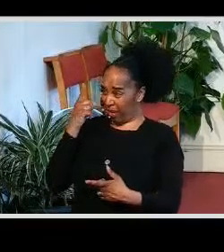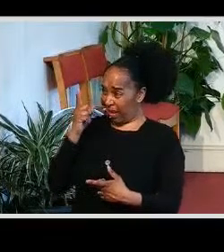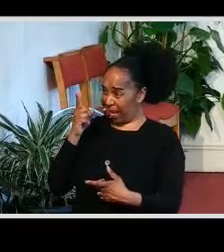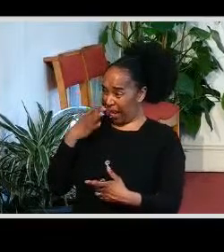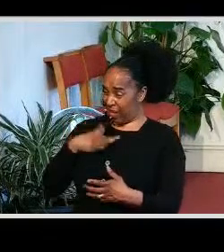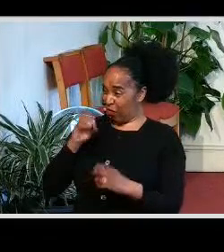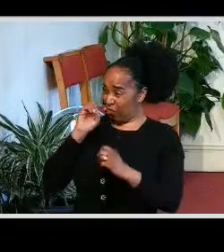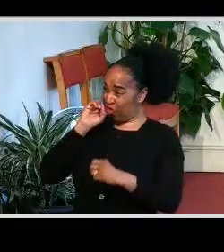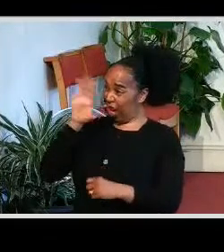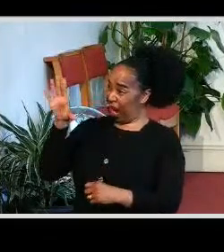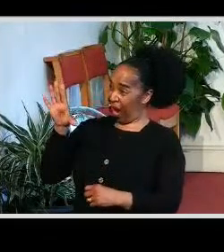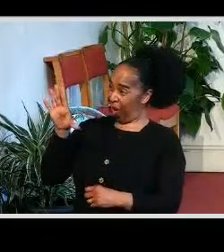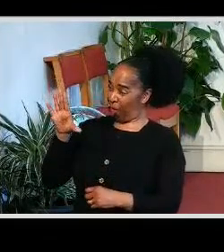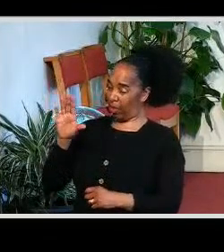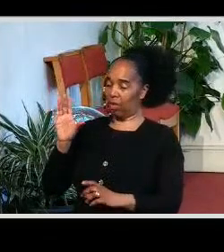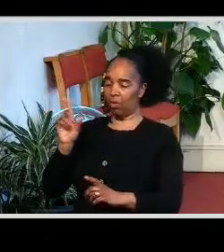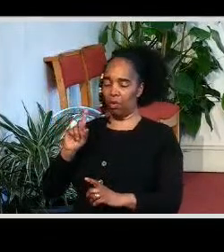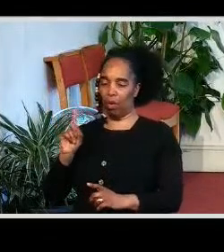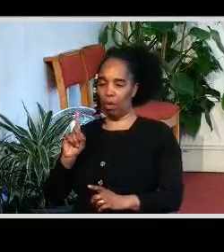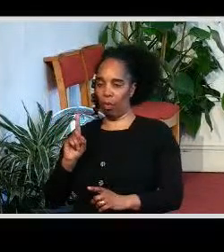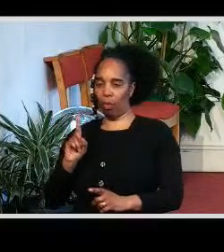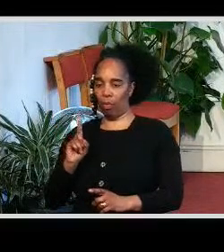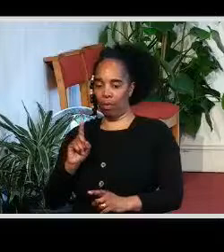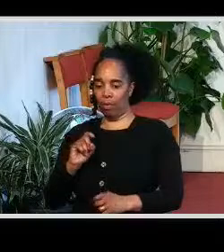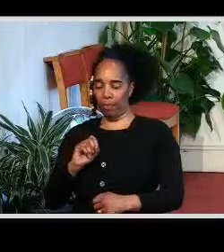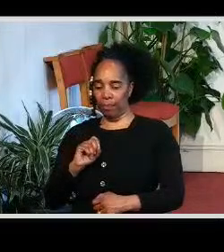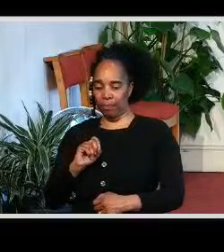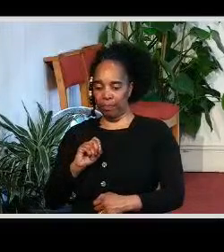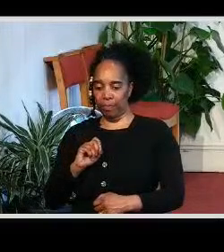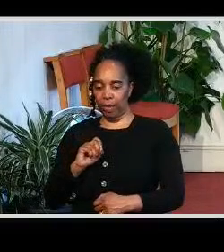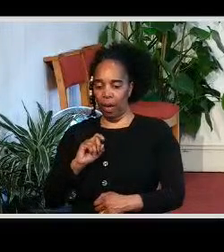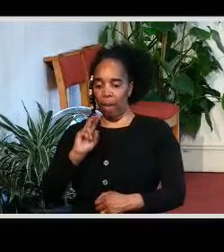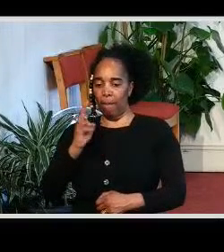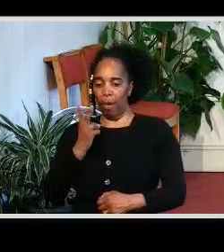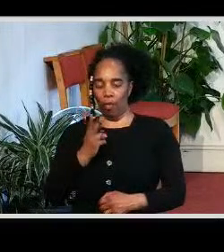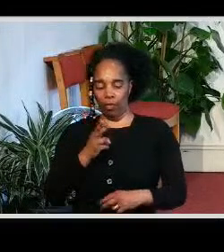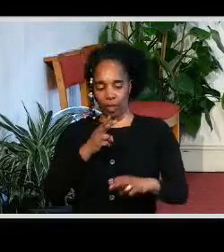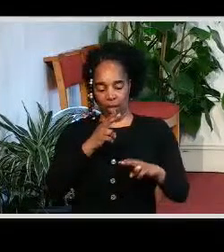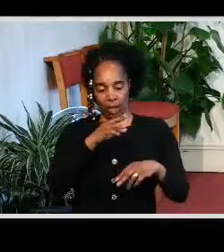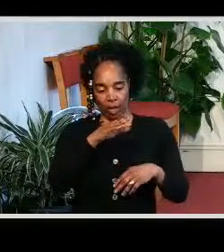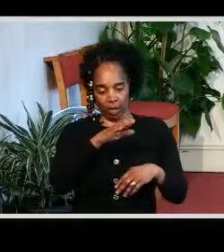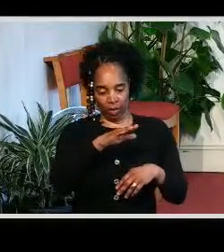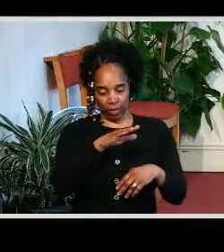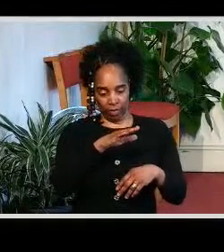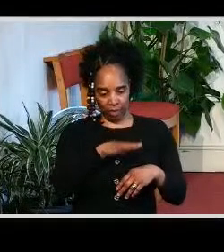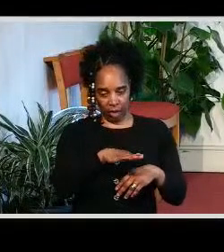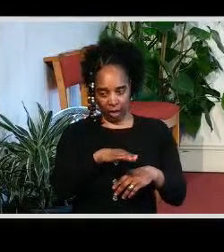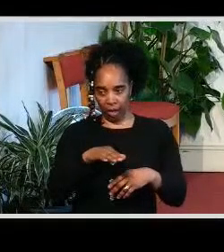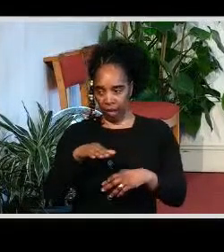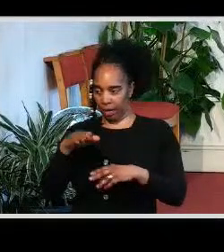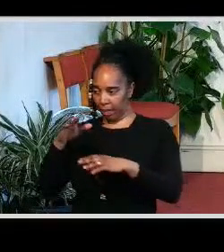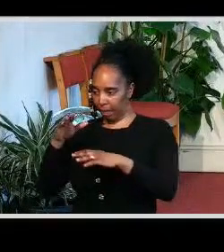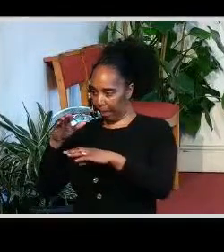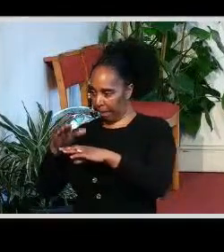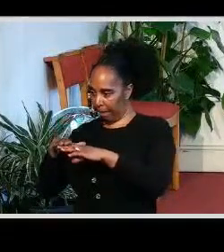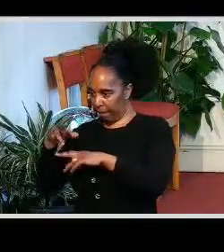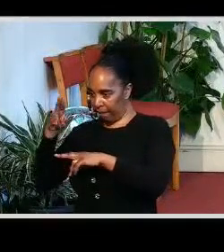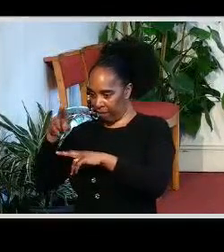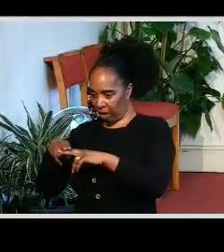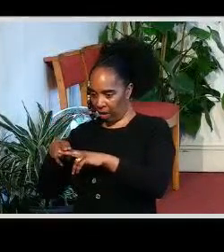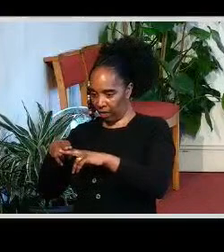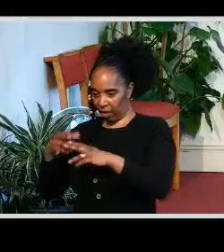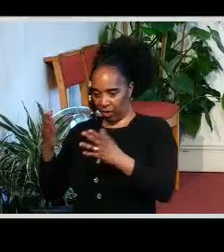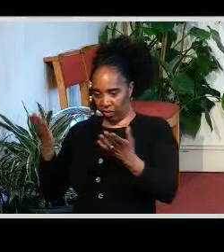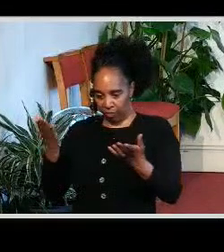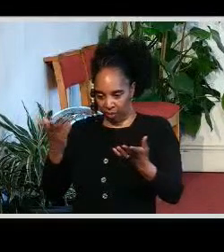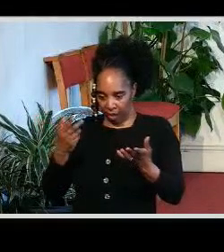we should do then is talk both the parents and carers, those who know them directly, intimately, and